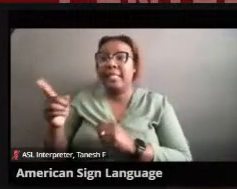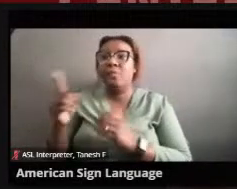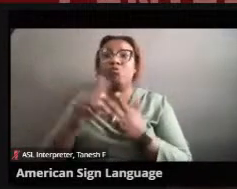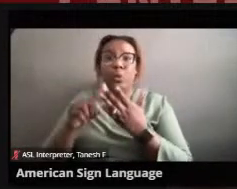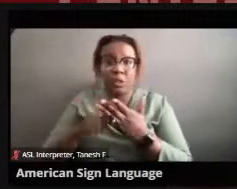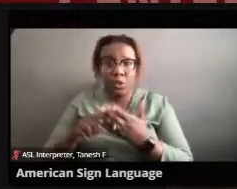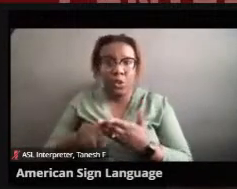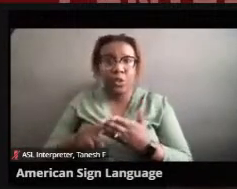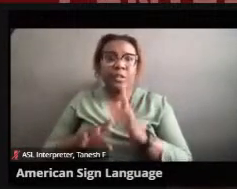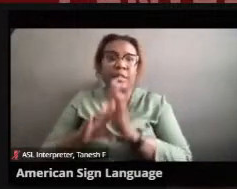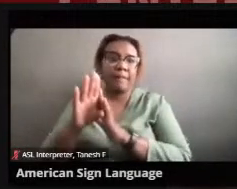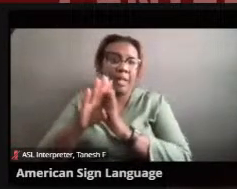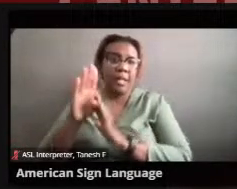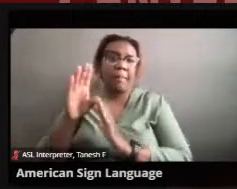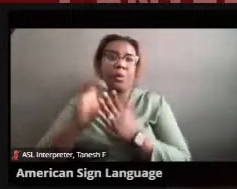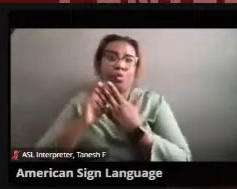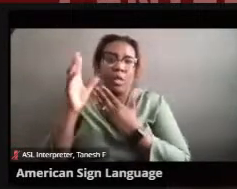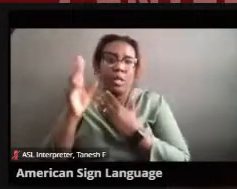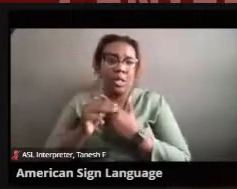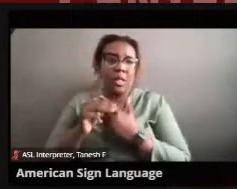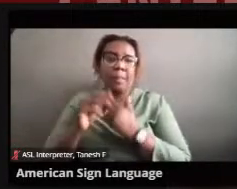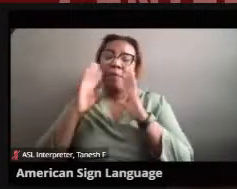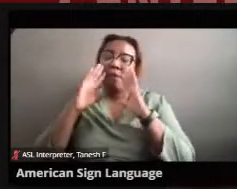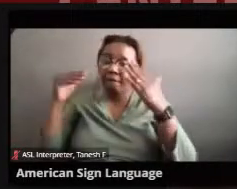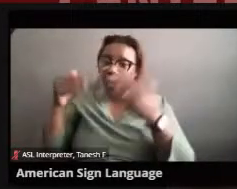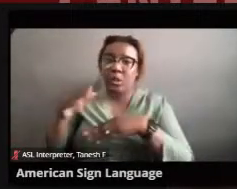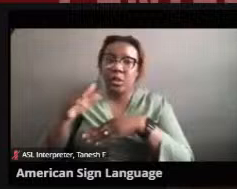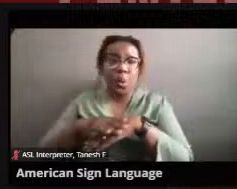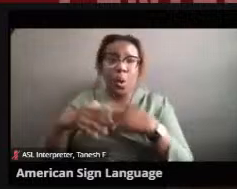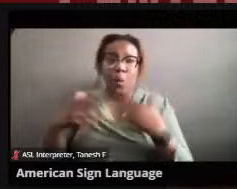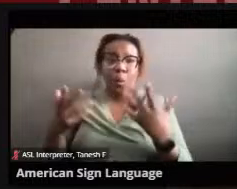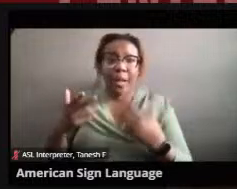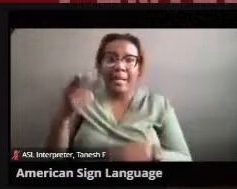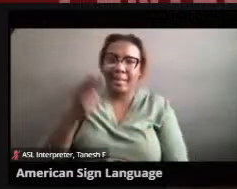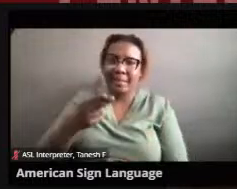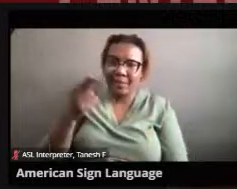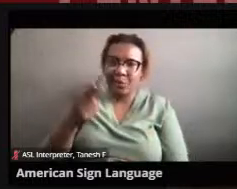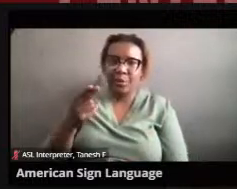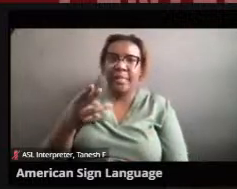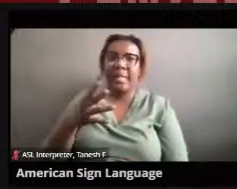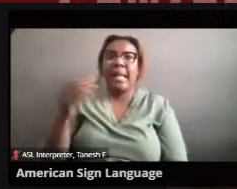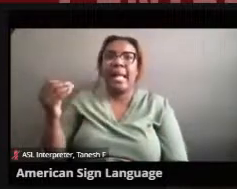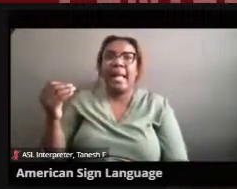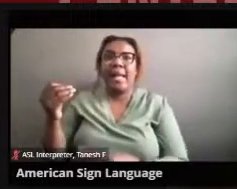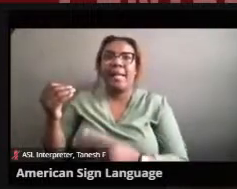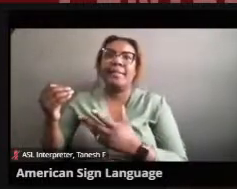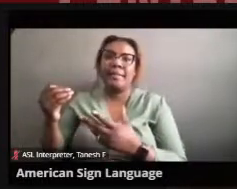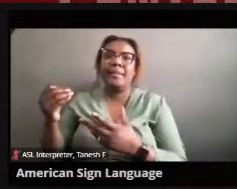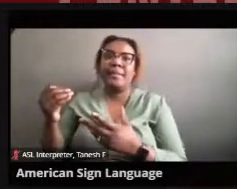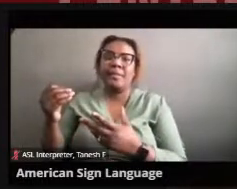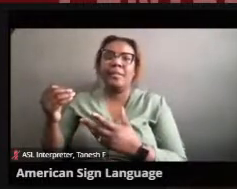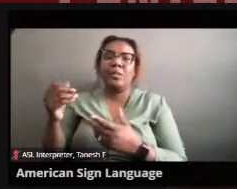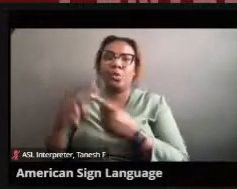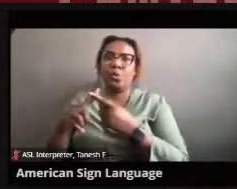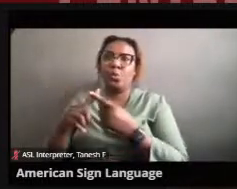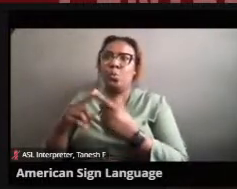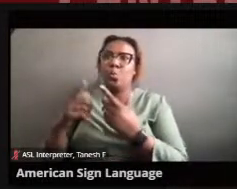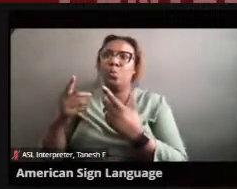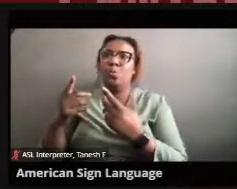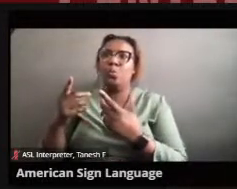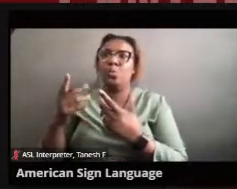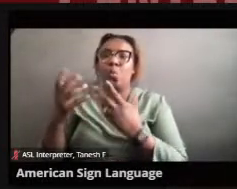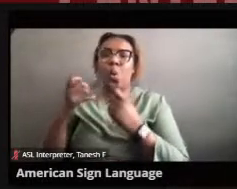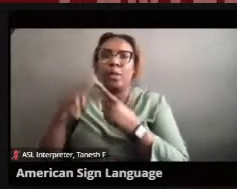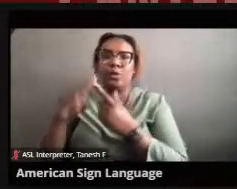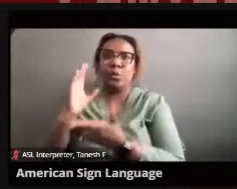focused on history, particularly focused on lessons from the abolitionist movement. And Sierra Taylor, an artist,